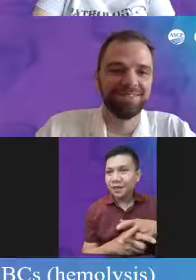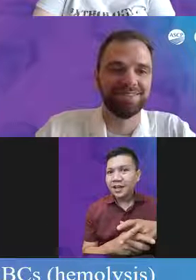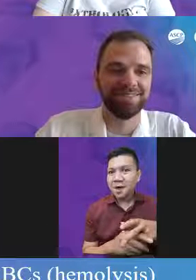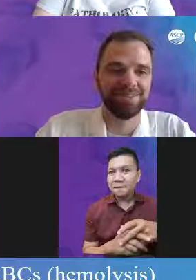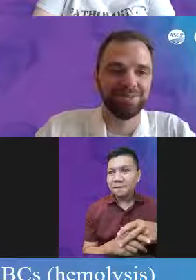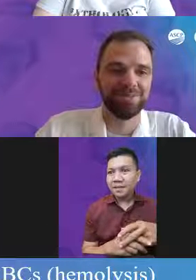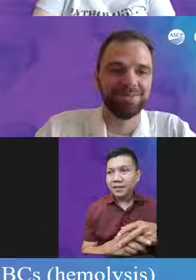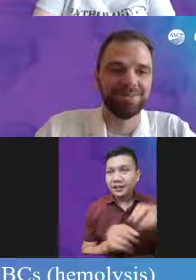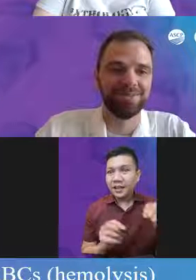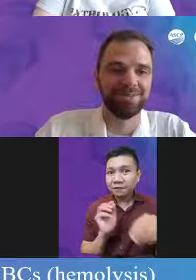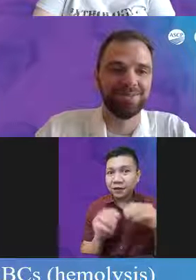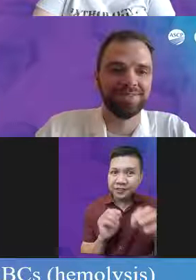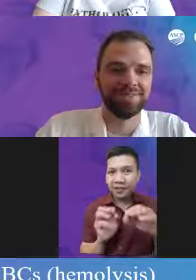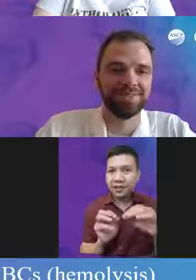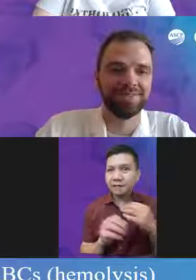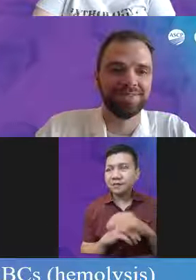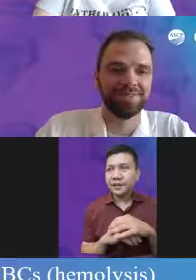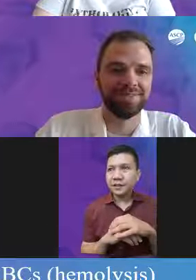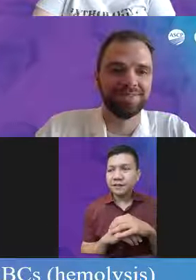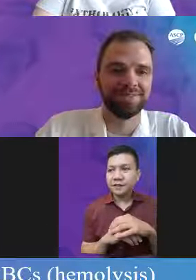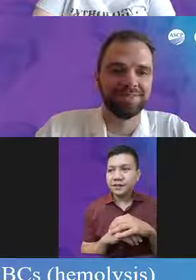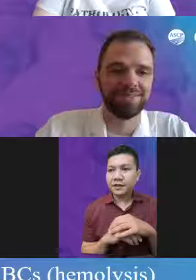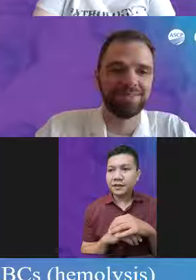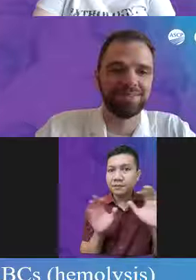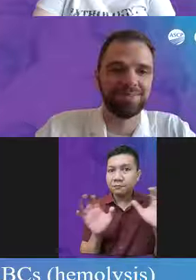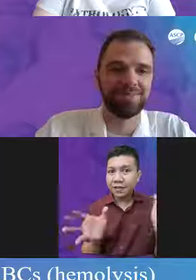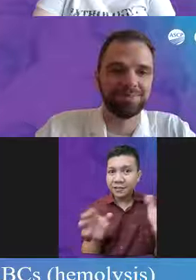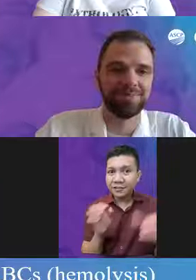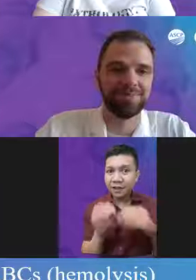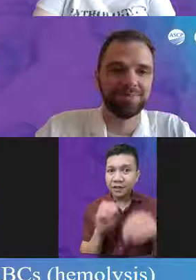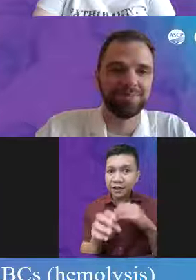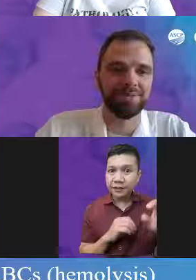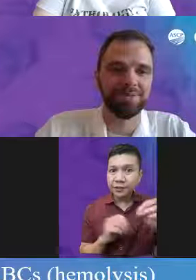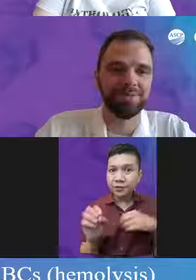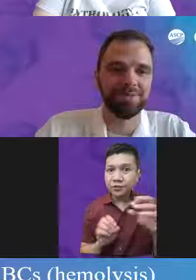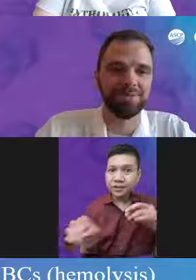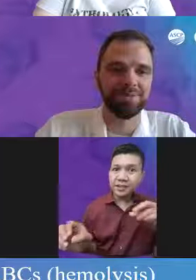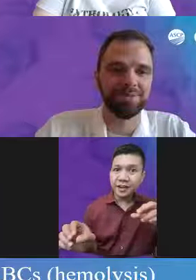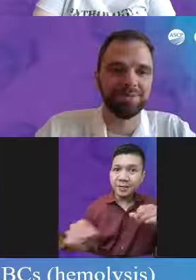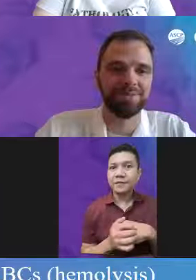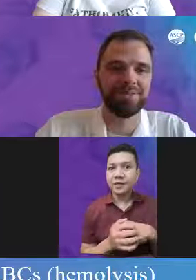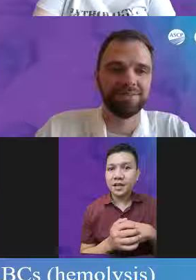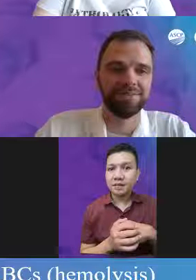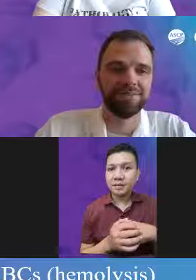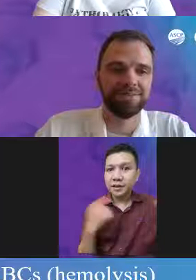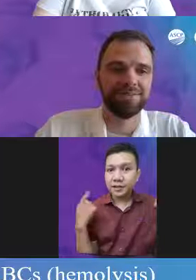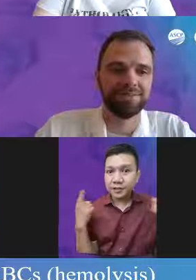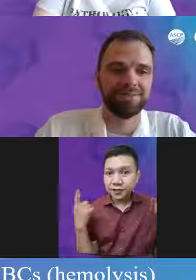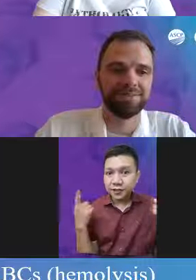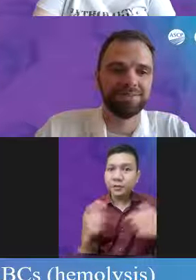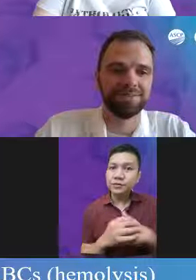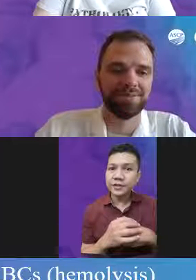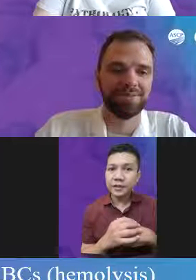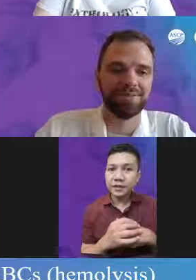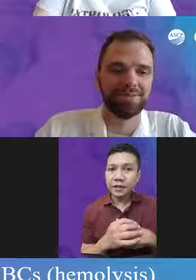people. And then if the red cells have a lot of inclusions in there, that's